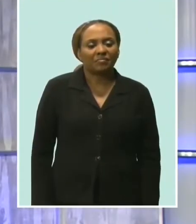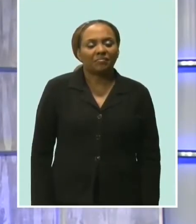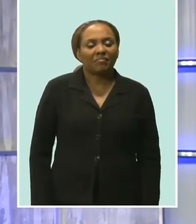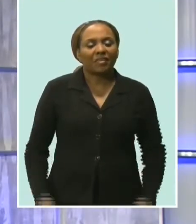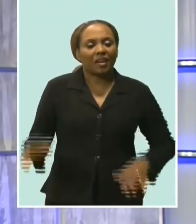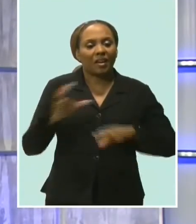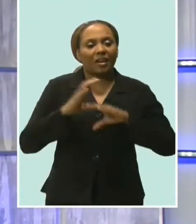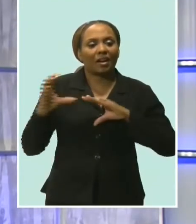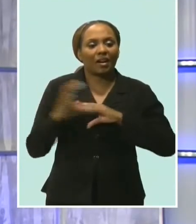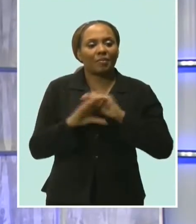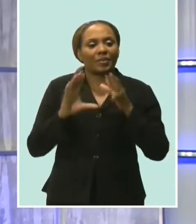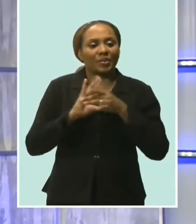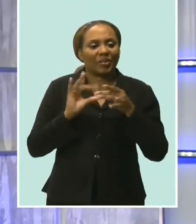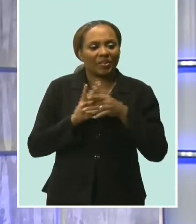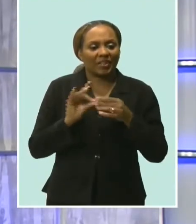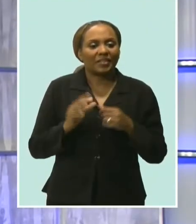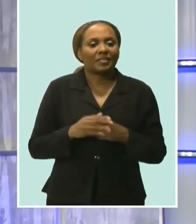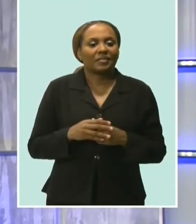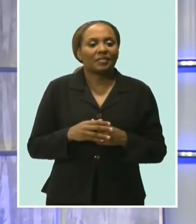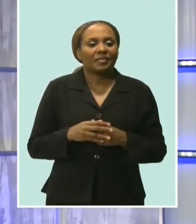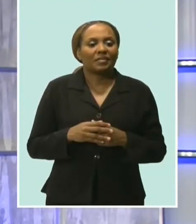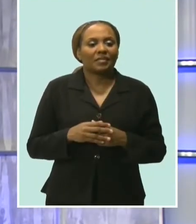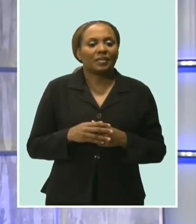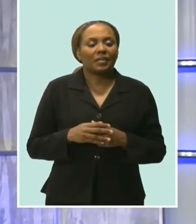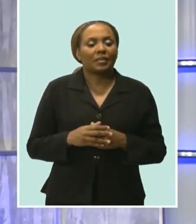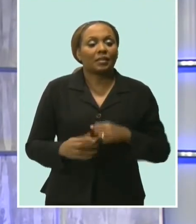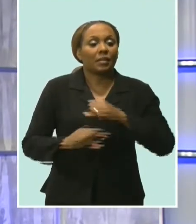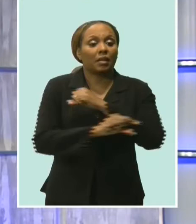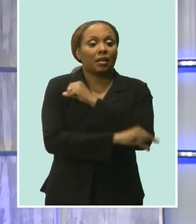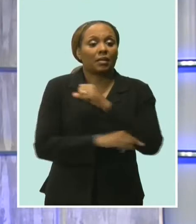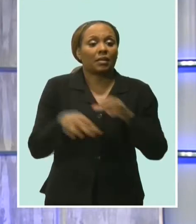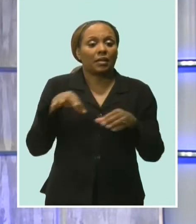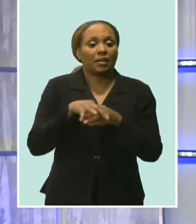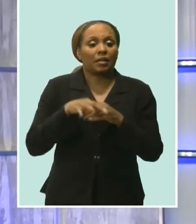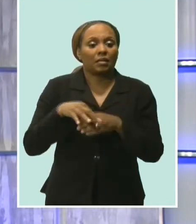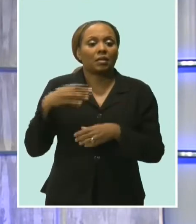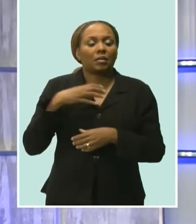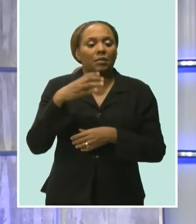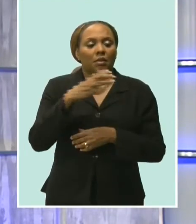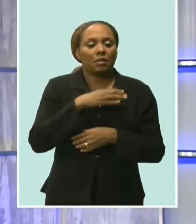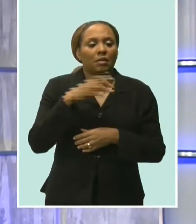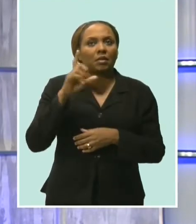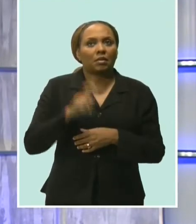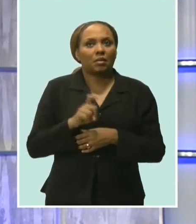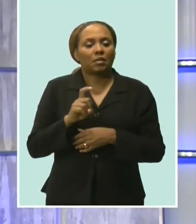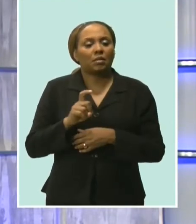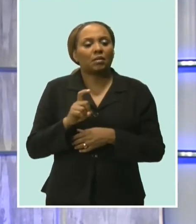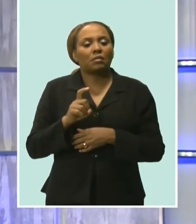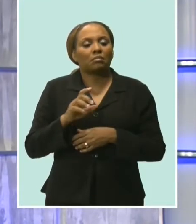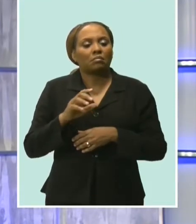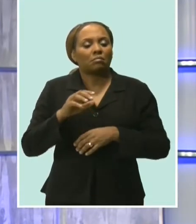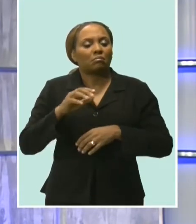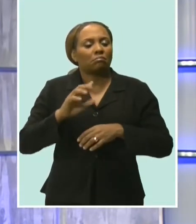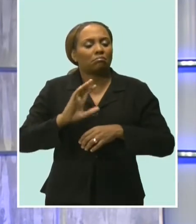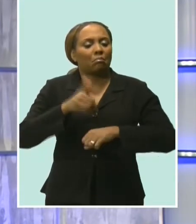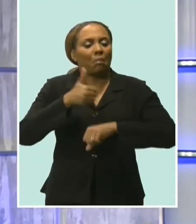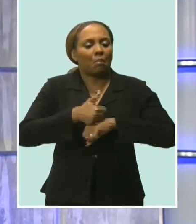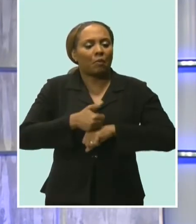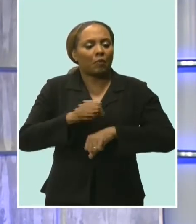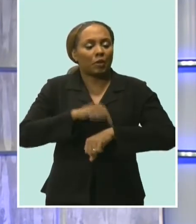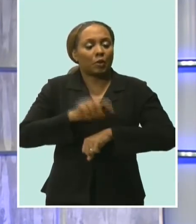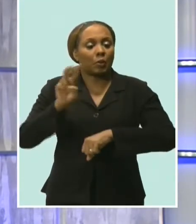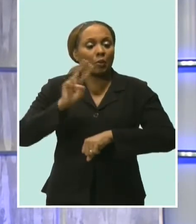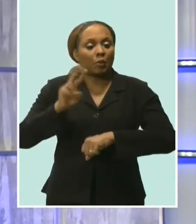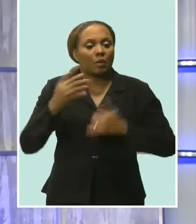Checking in with our regional neighbors now. The meeting of the 7-member Guyana Elections Commission, which was scheduled for 2 o'clock today, has been postponed.